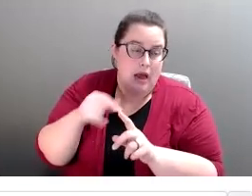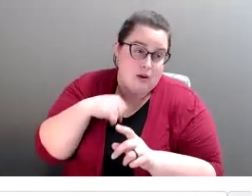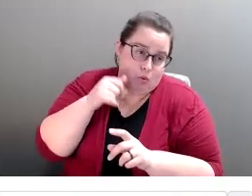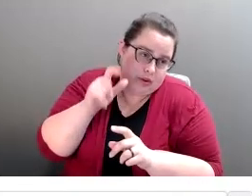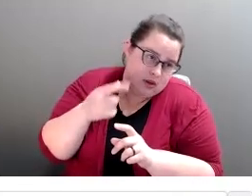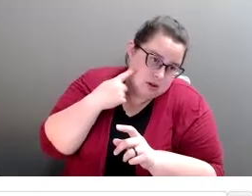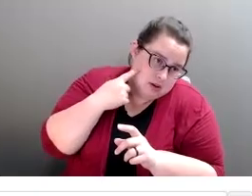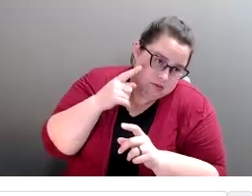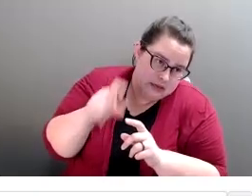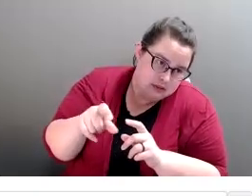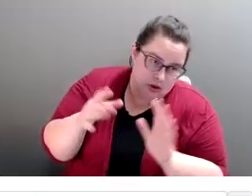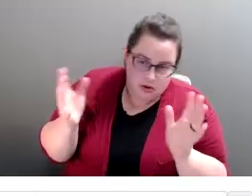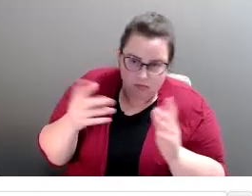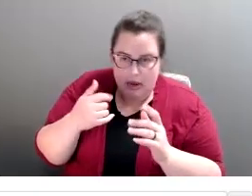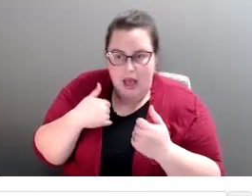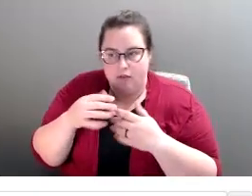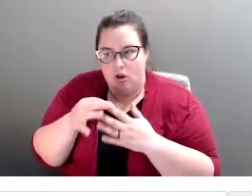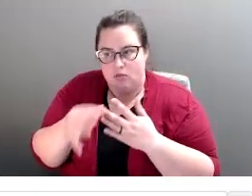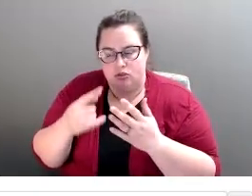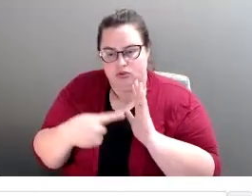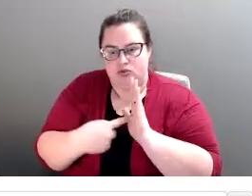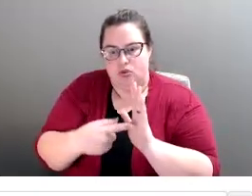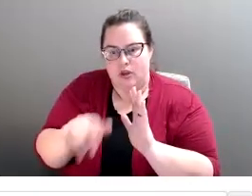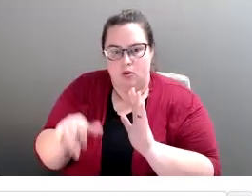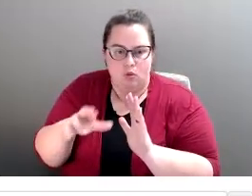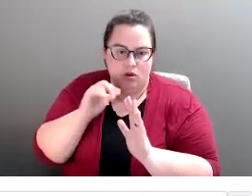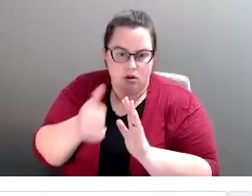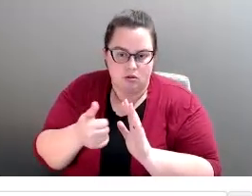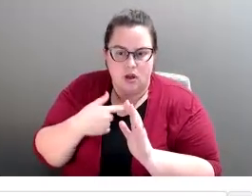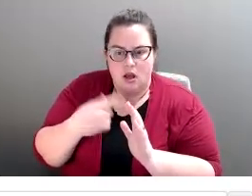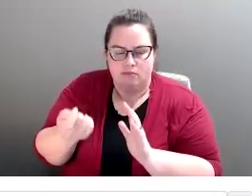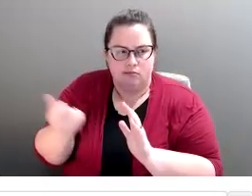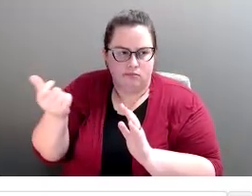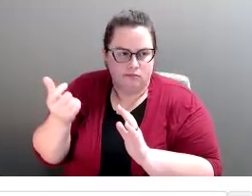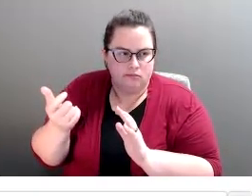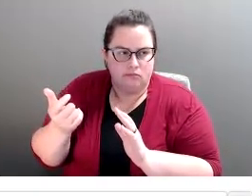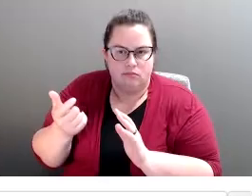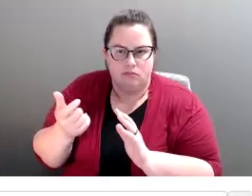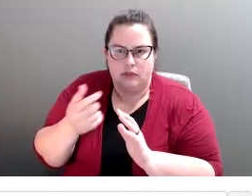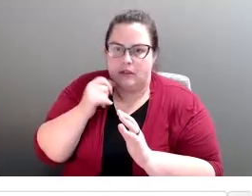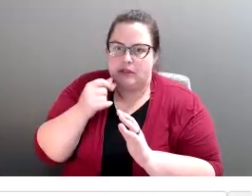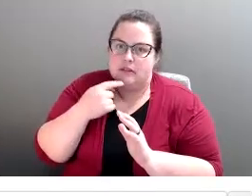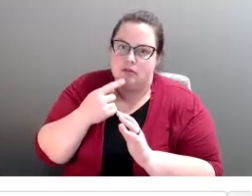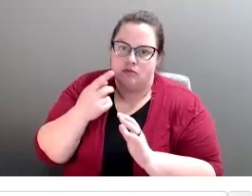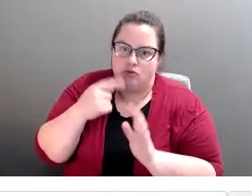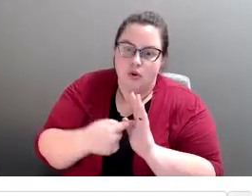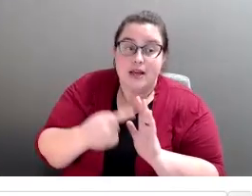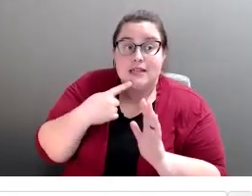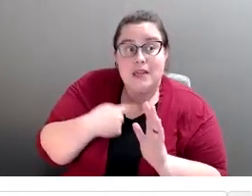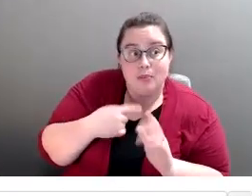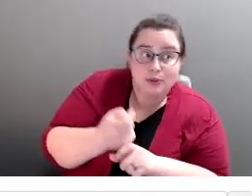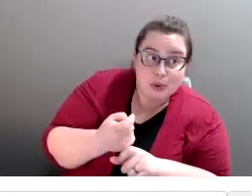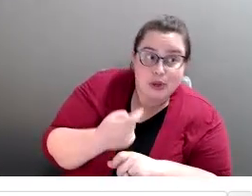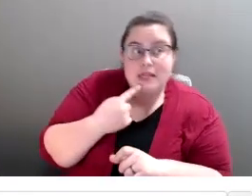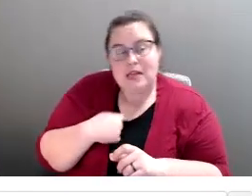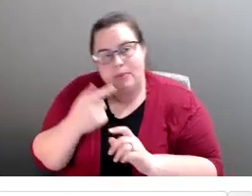necessary here. So we have an option for that to show the step questions or not. I took them off, like you don't see here, tell me a joke, tell me an interesting fact.